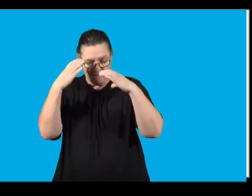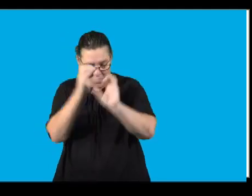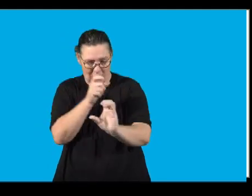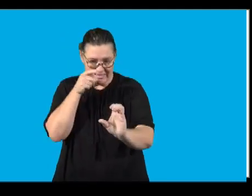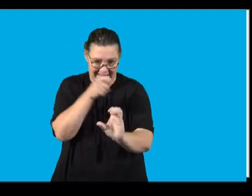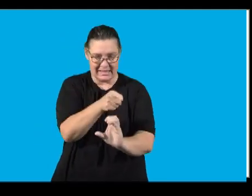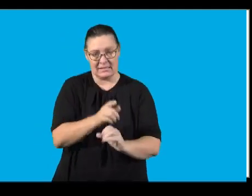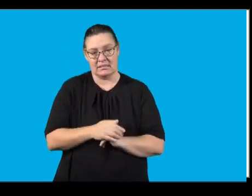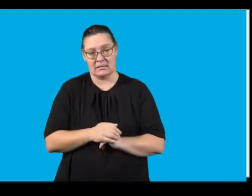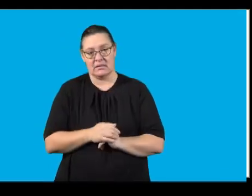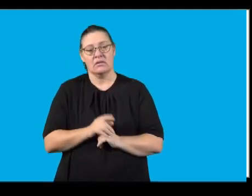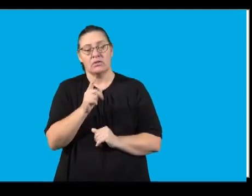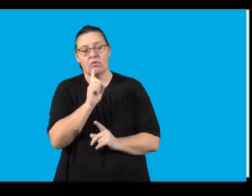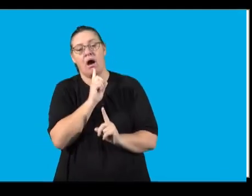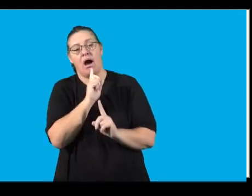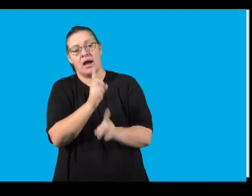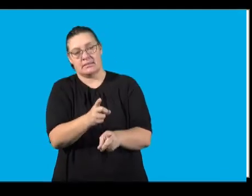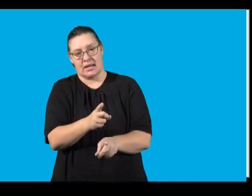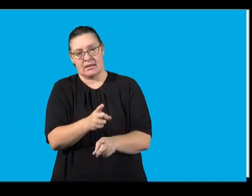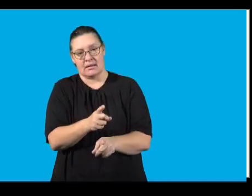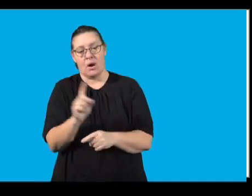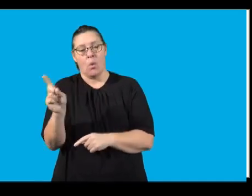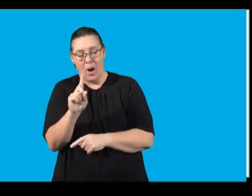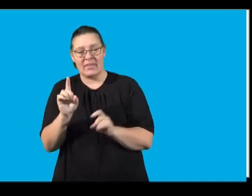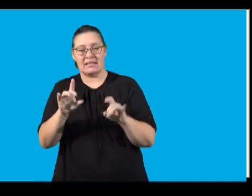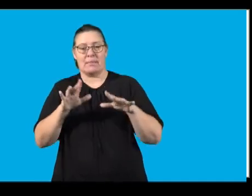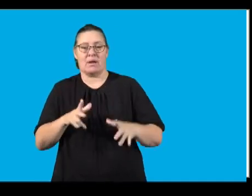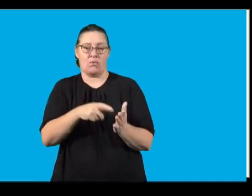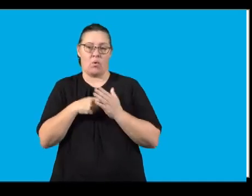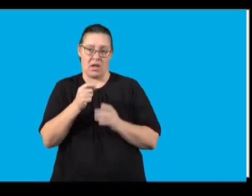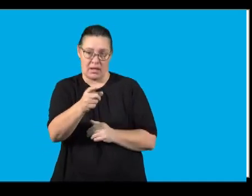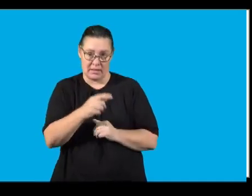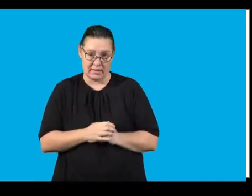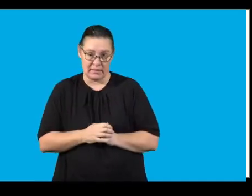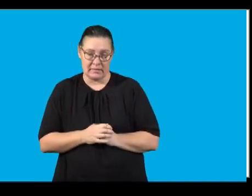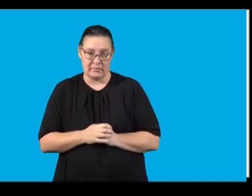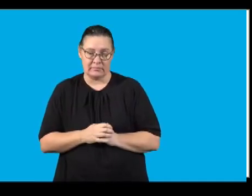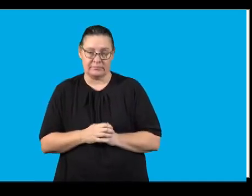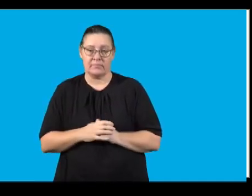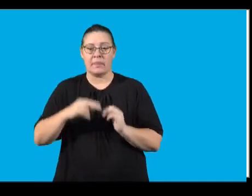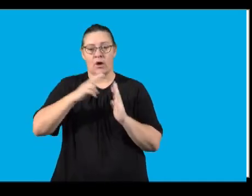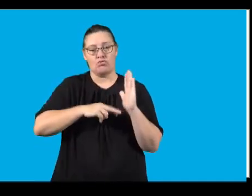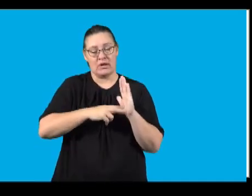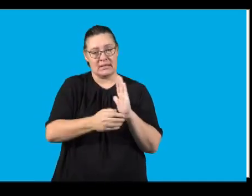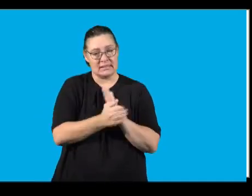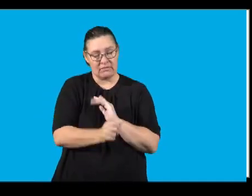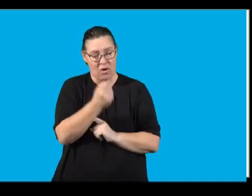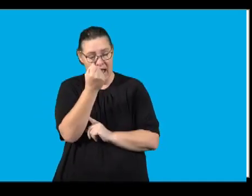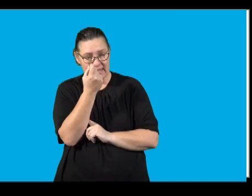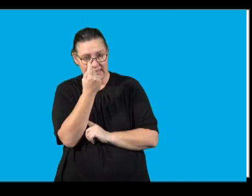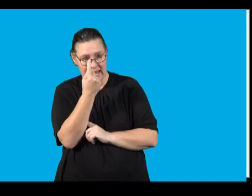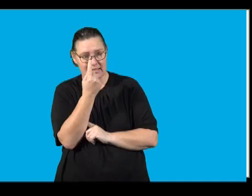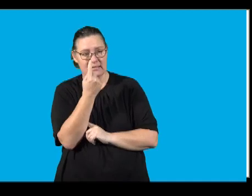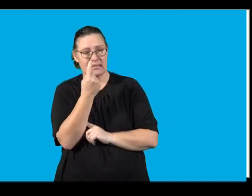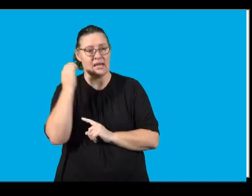literature question. That becomes very important because then you're answering what the examiner requires, okay?